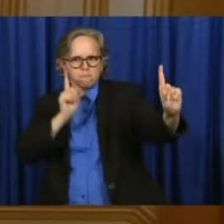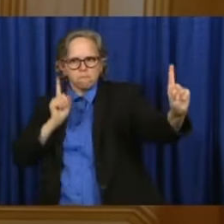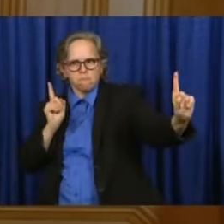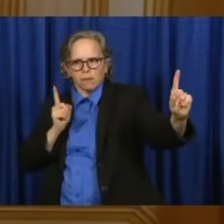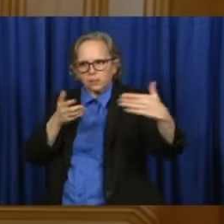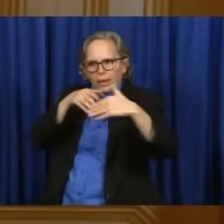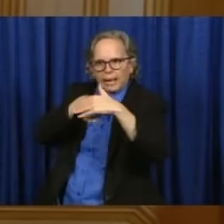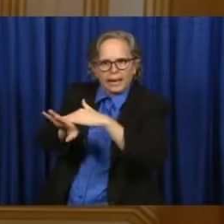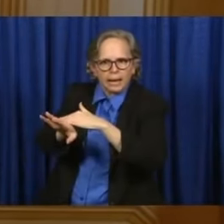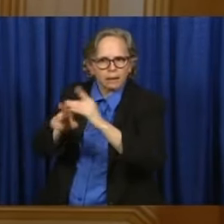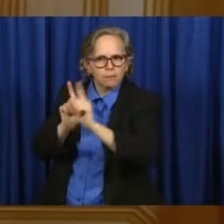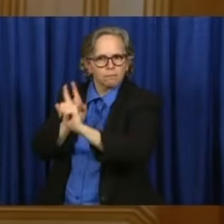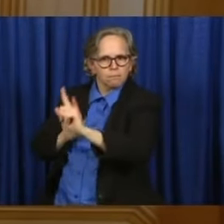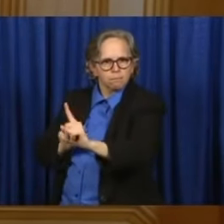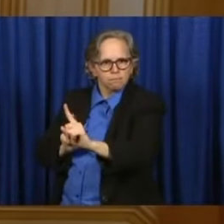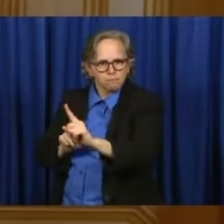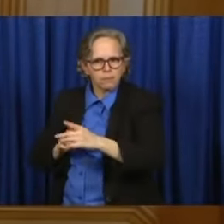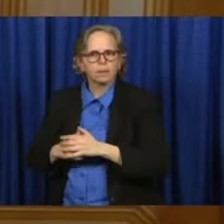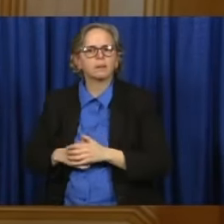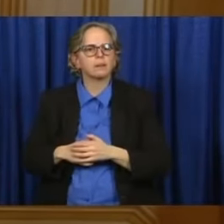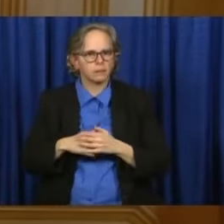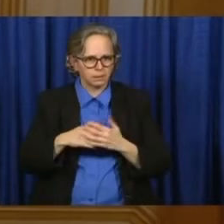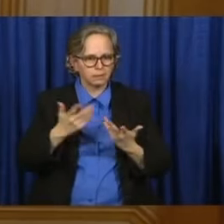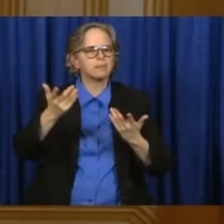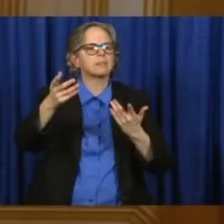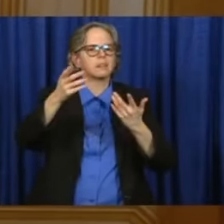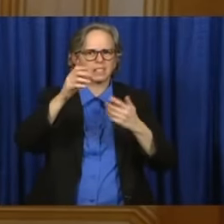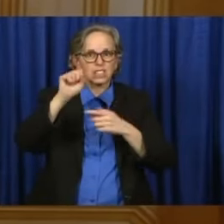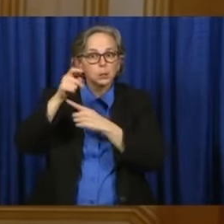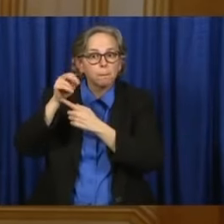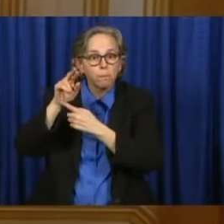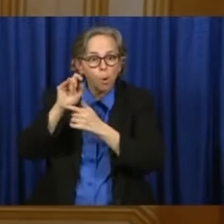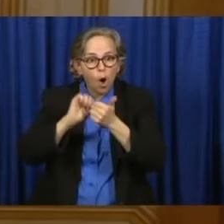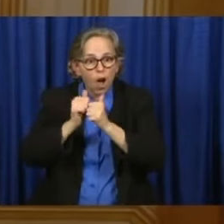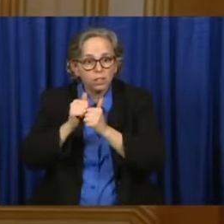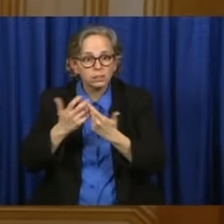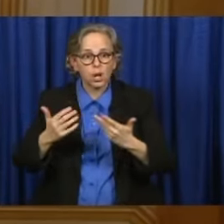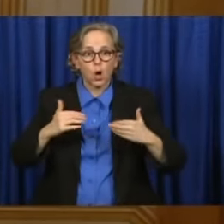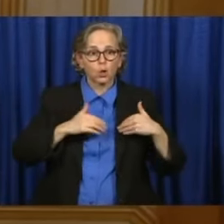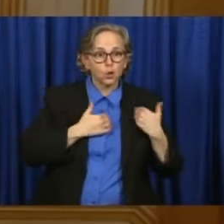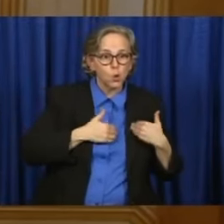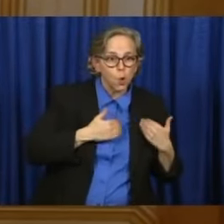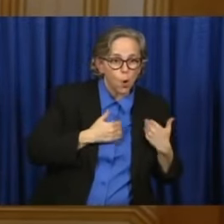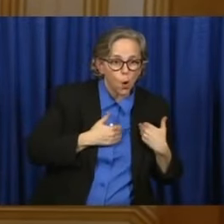Organized sports, again, adult organized sports, youth organized sports,